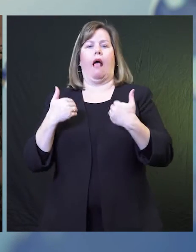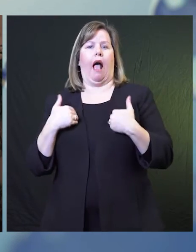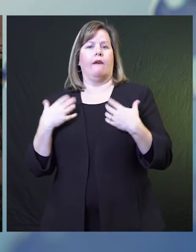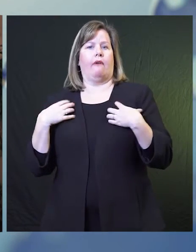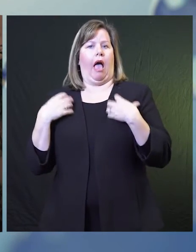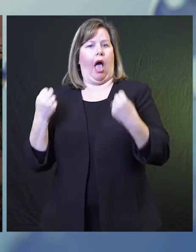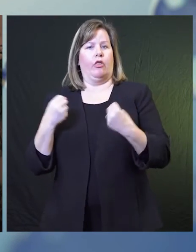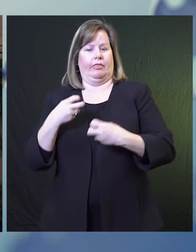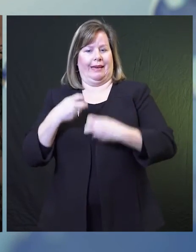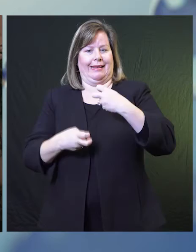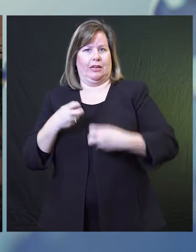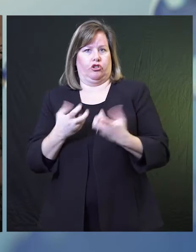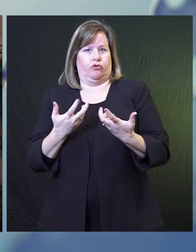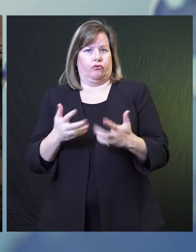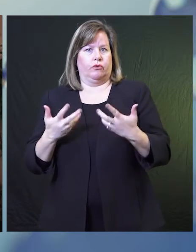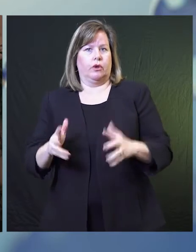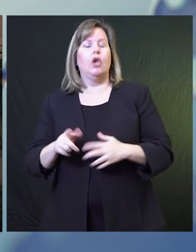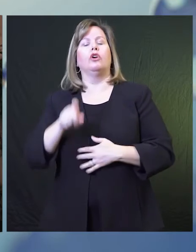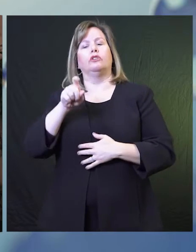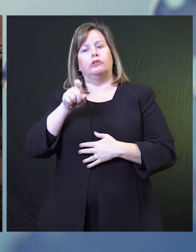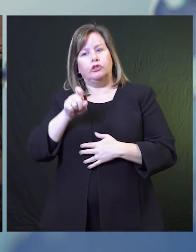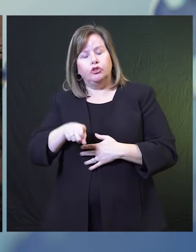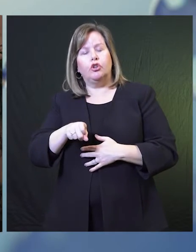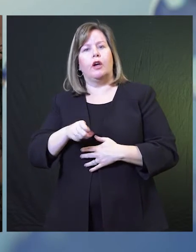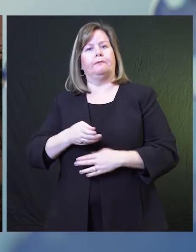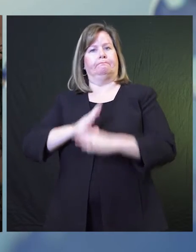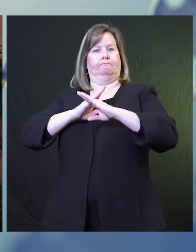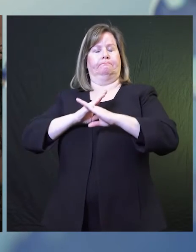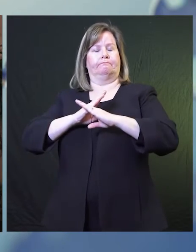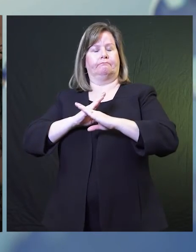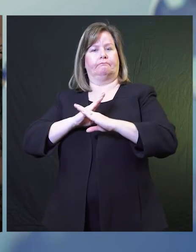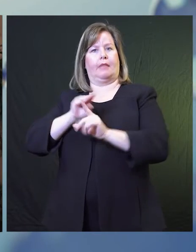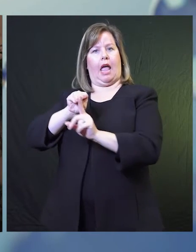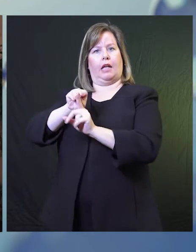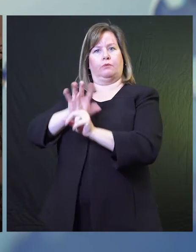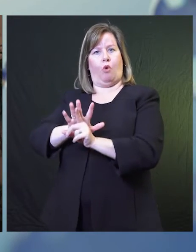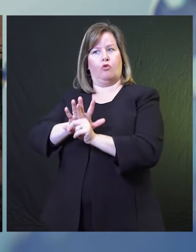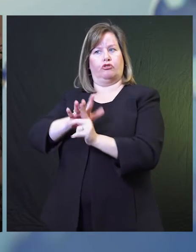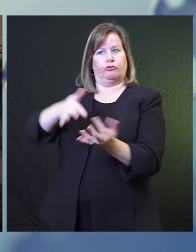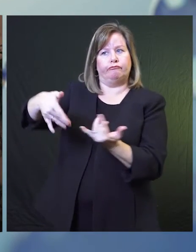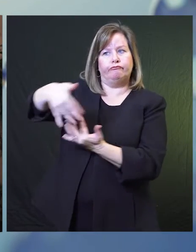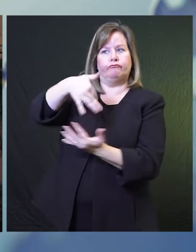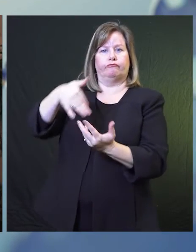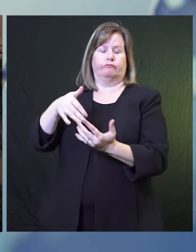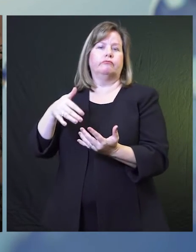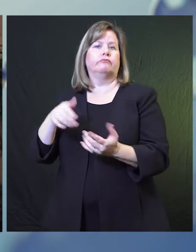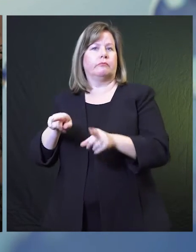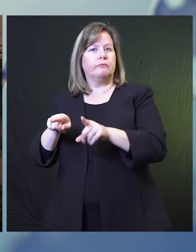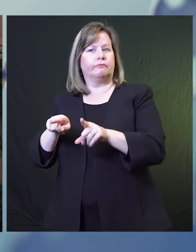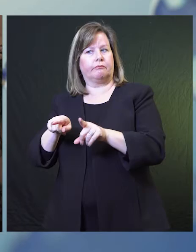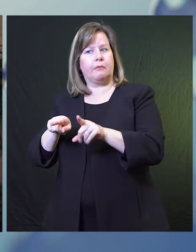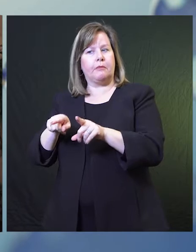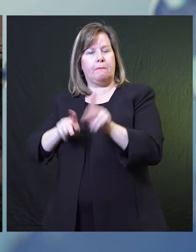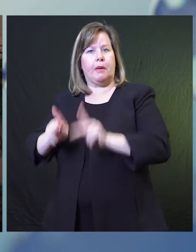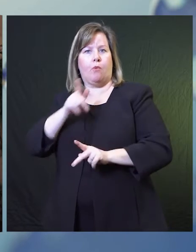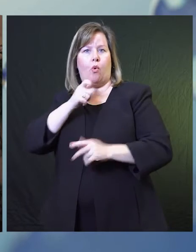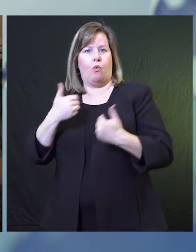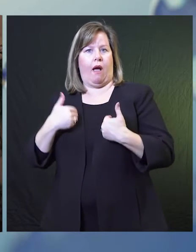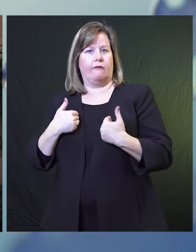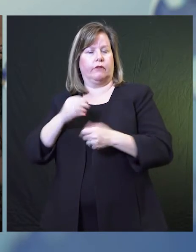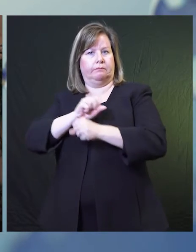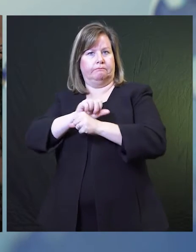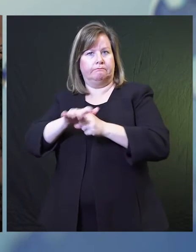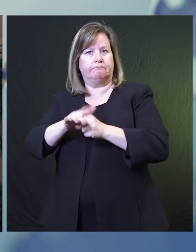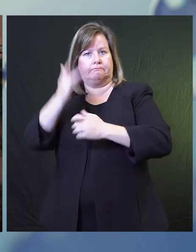those people should be limiting their exposure to public gatherings and the virus as much as possible. And that we